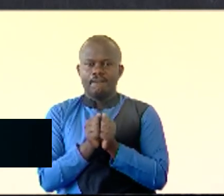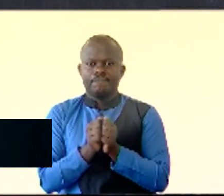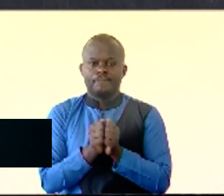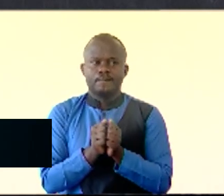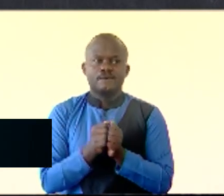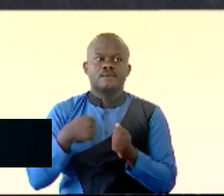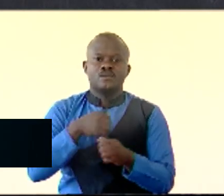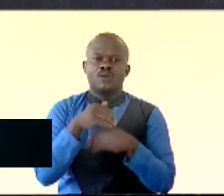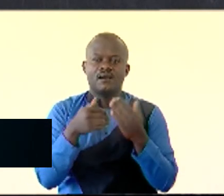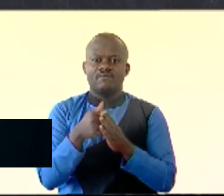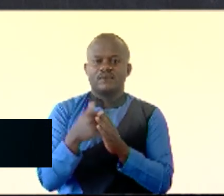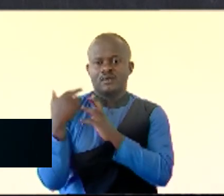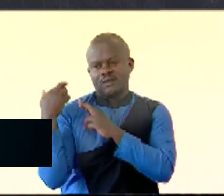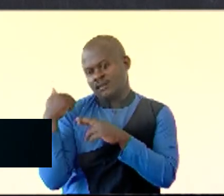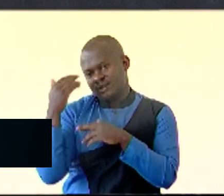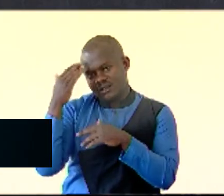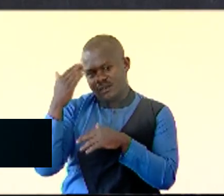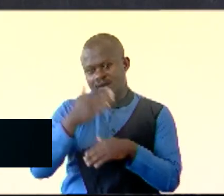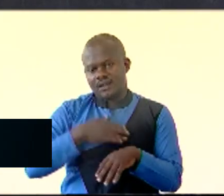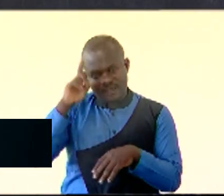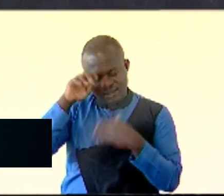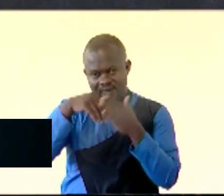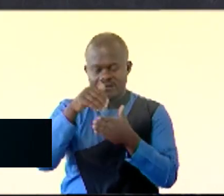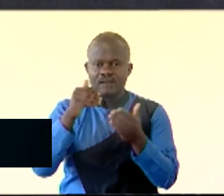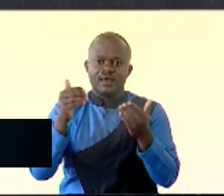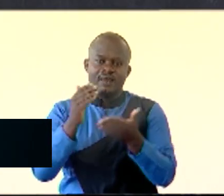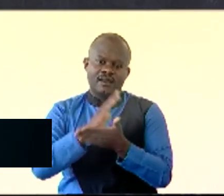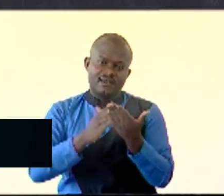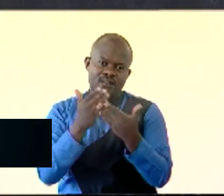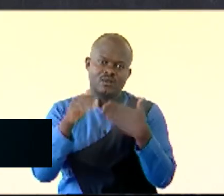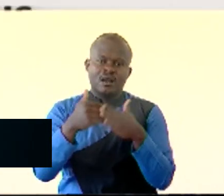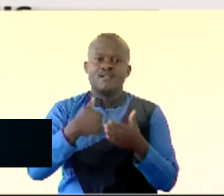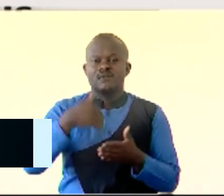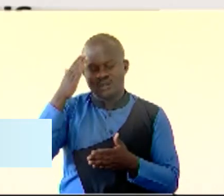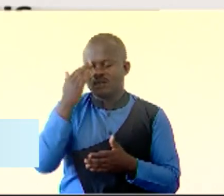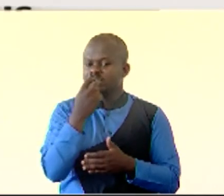We have the nose. I think every person has the nose.